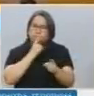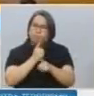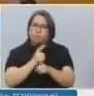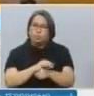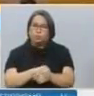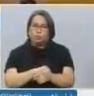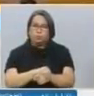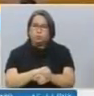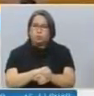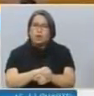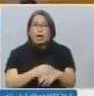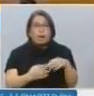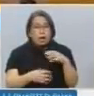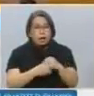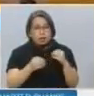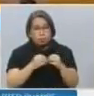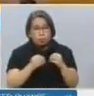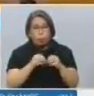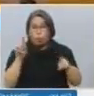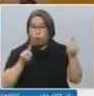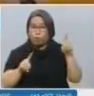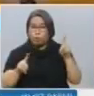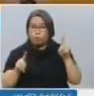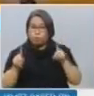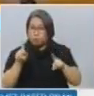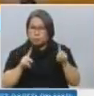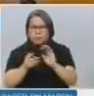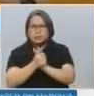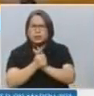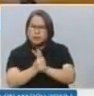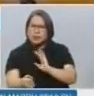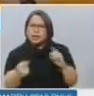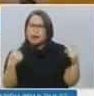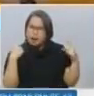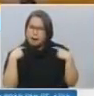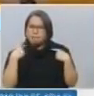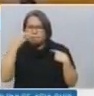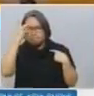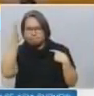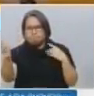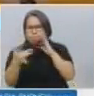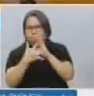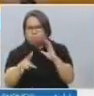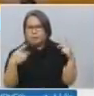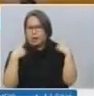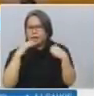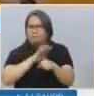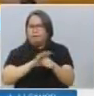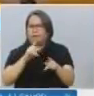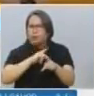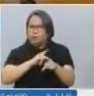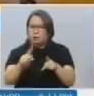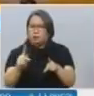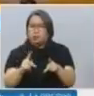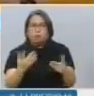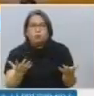add to that a great number of people equipped with technical expertise and professionalism, and